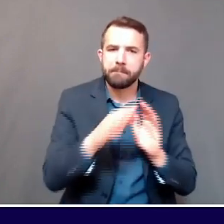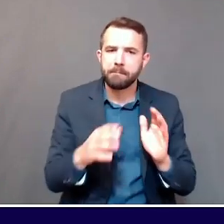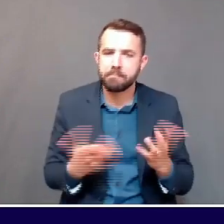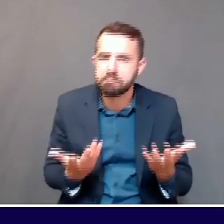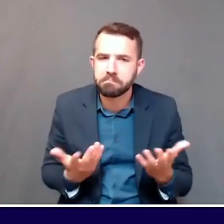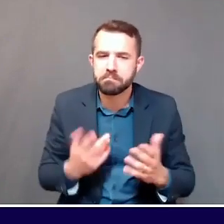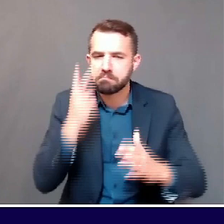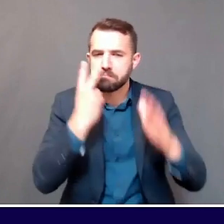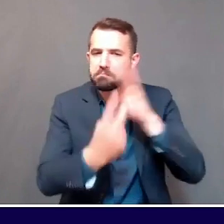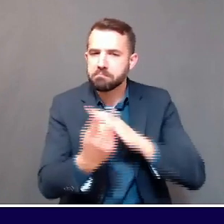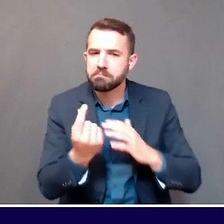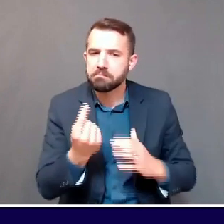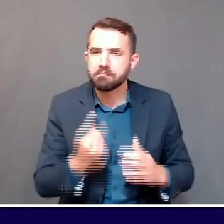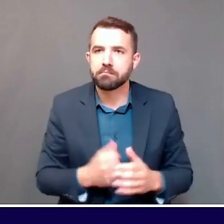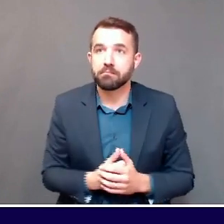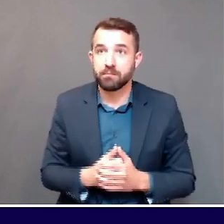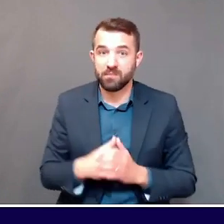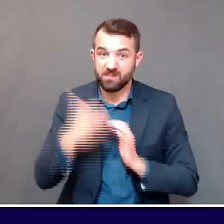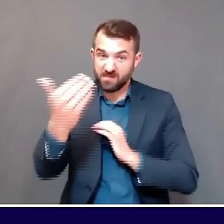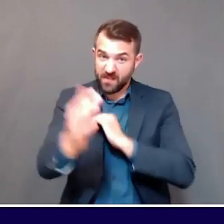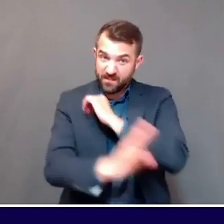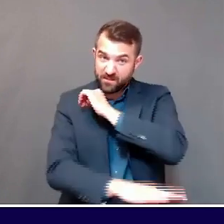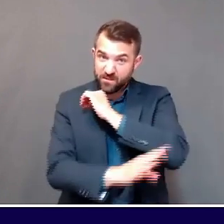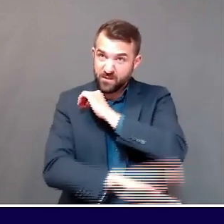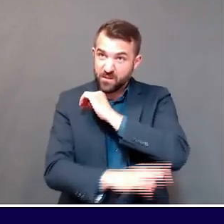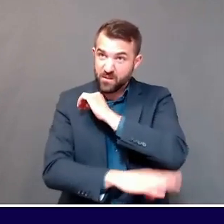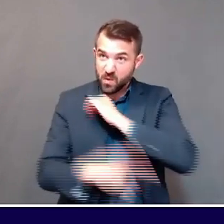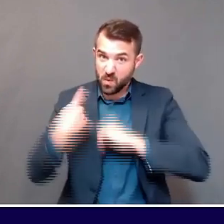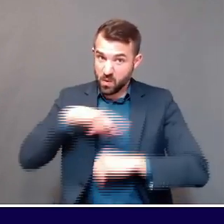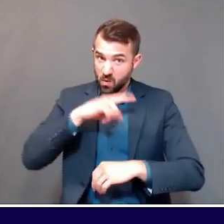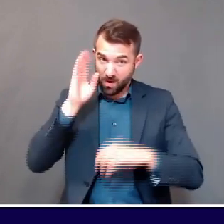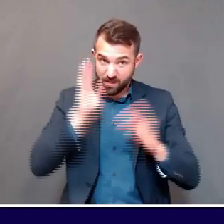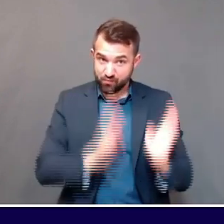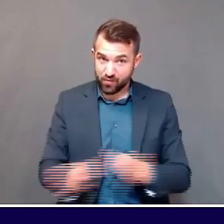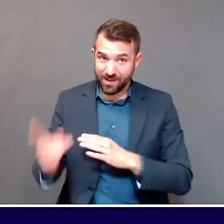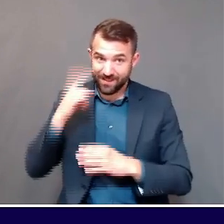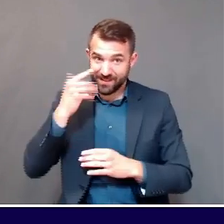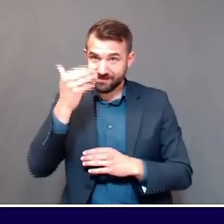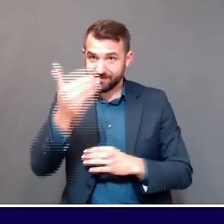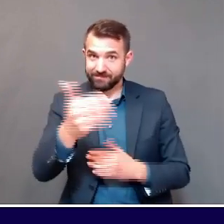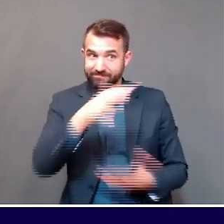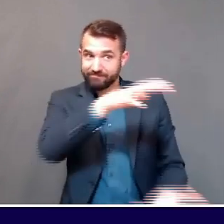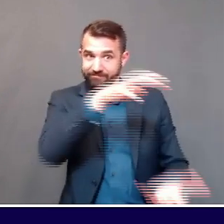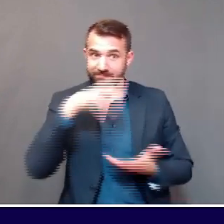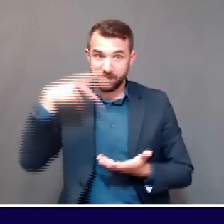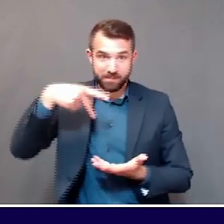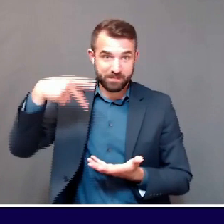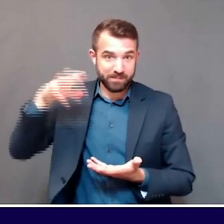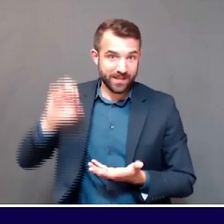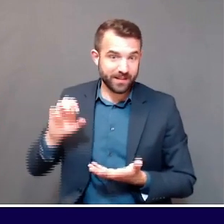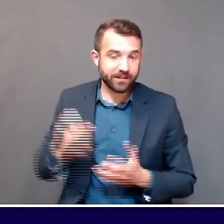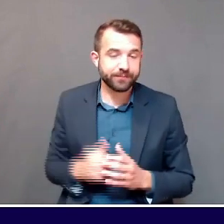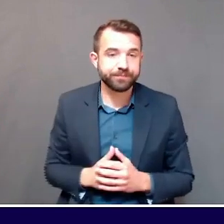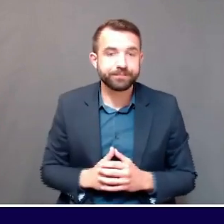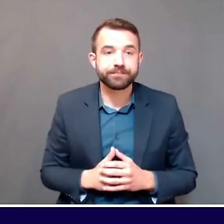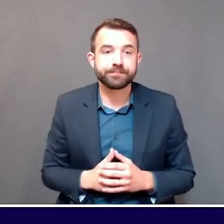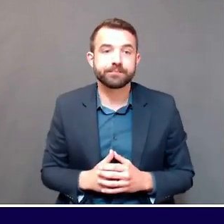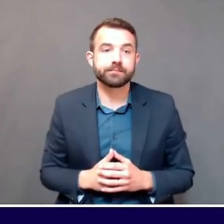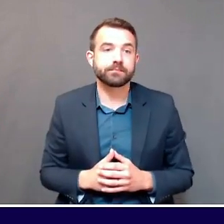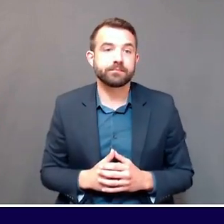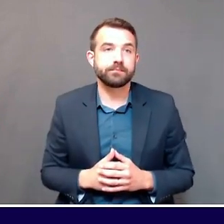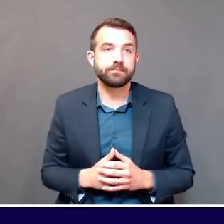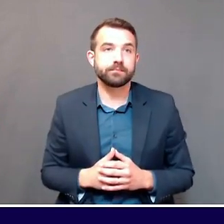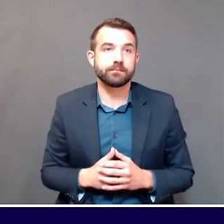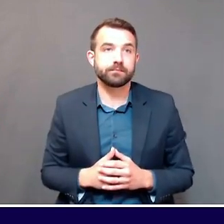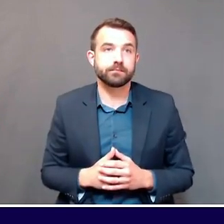summer, but getting there in the future? Well, Joe, you kind of said that there. You said, it's only in the summer,